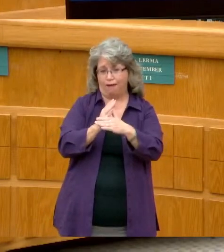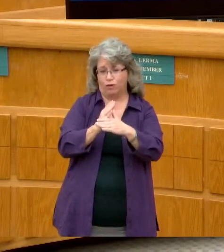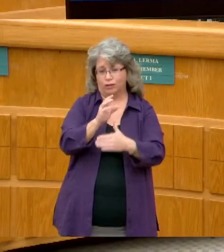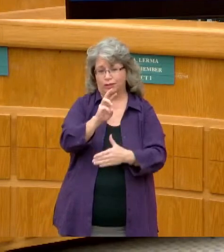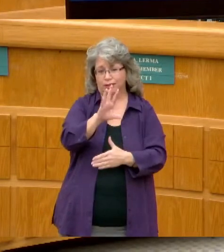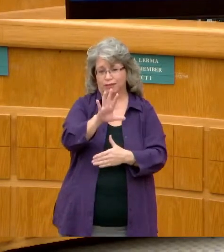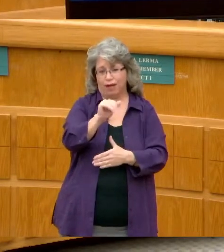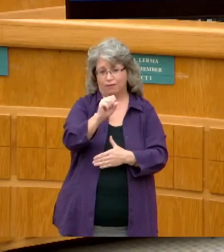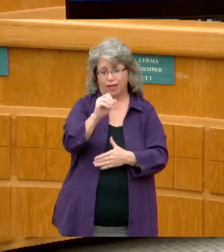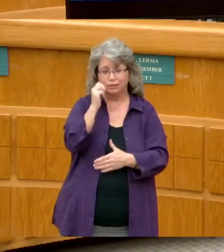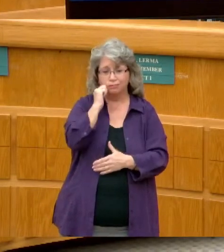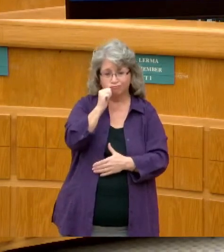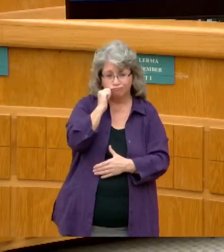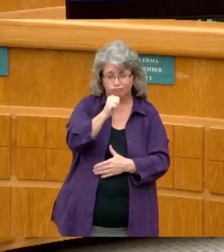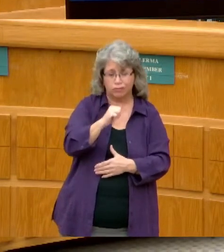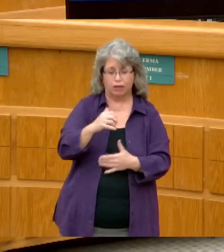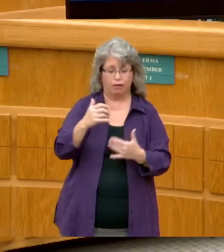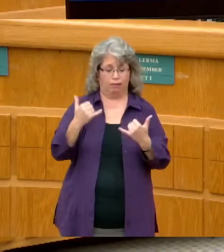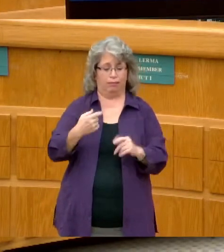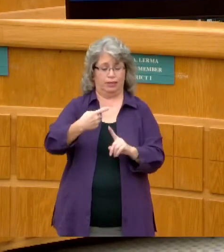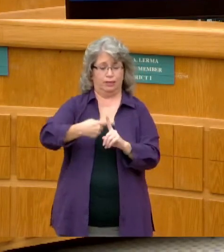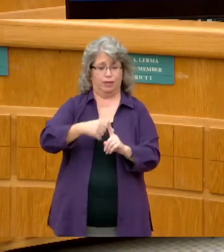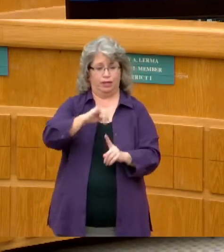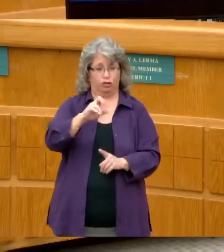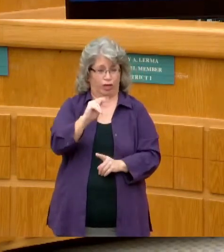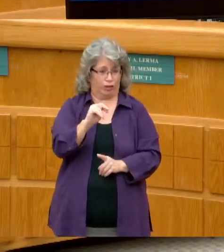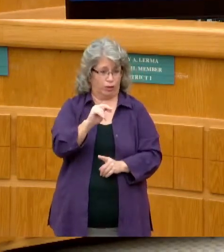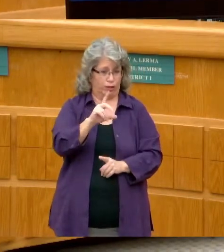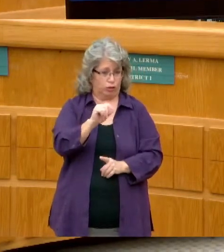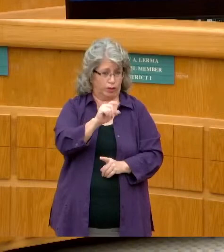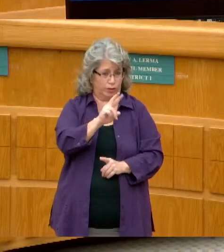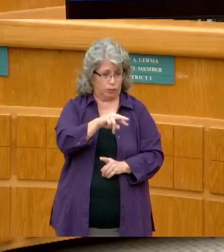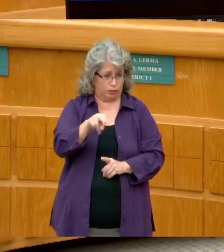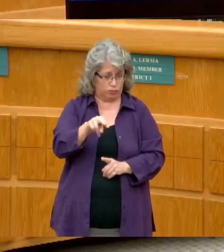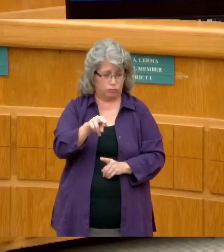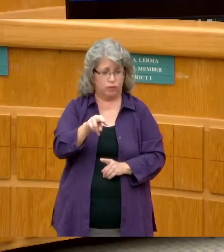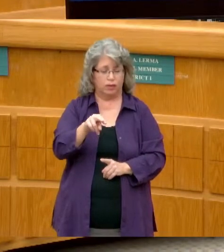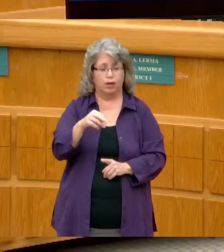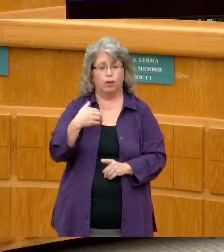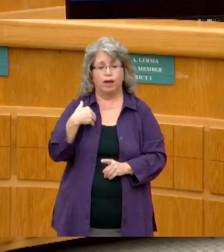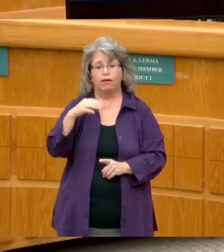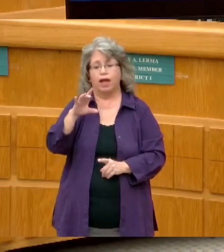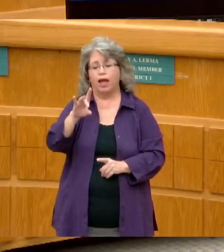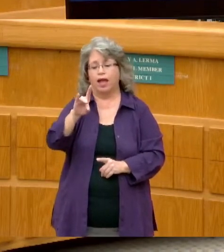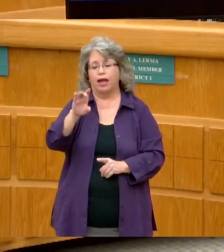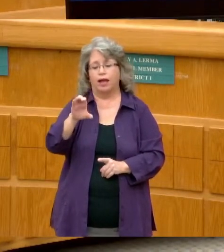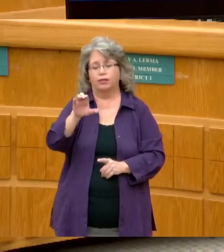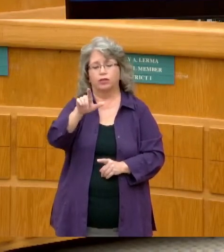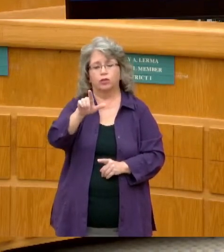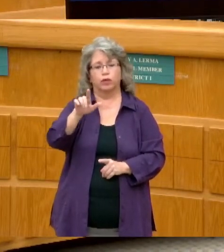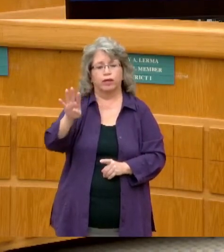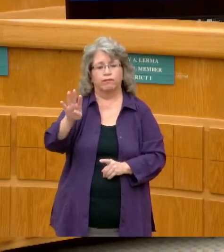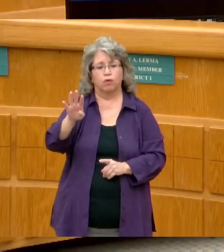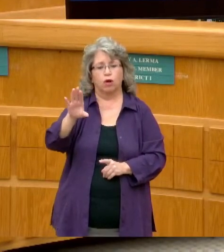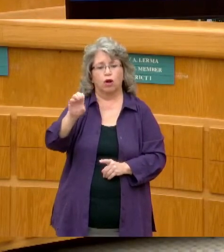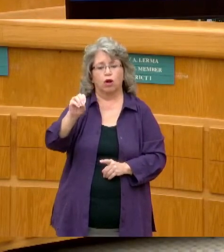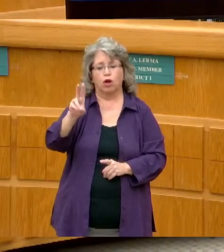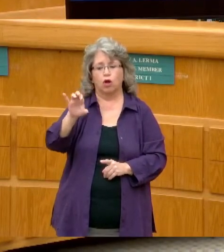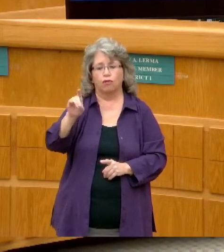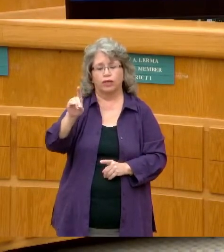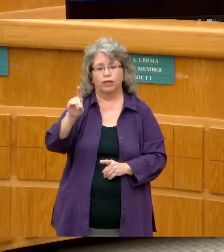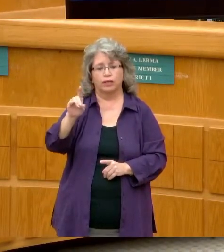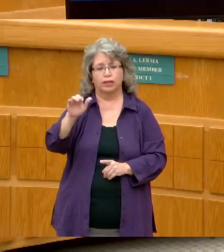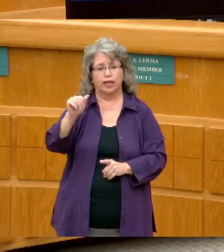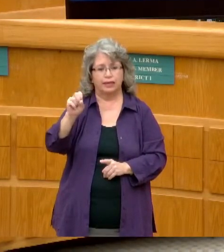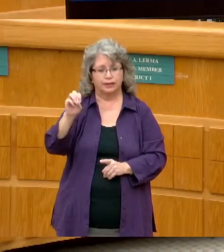day. In this month, January 2022, we've had 824 COVID cases on